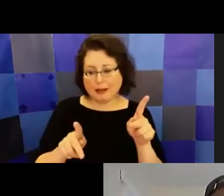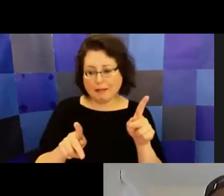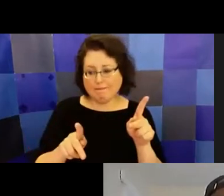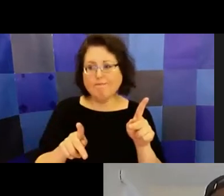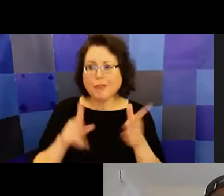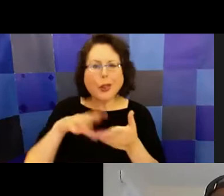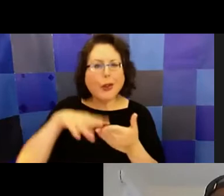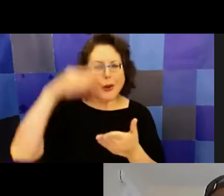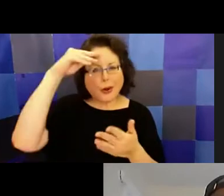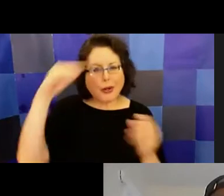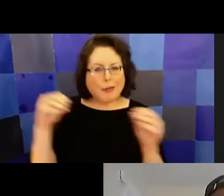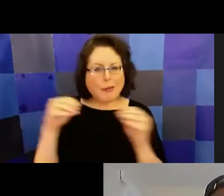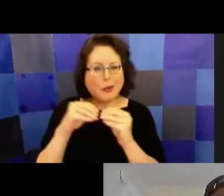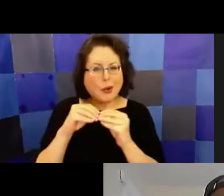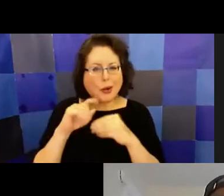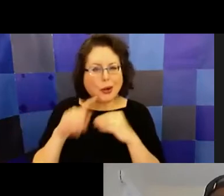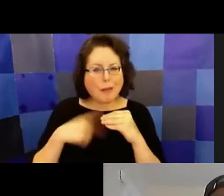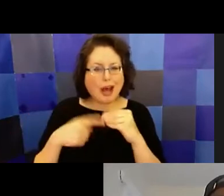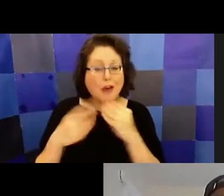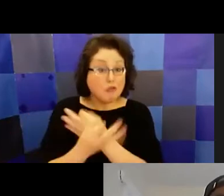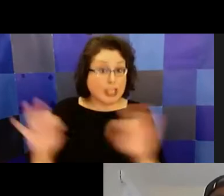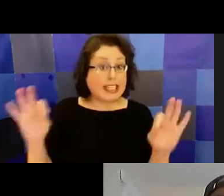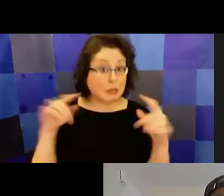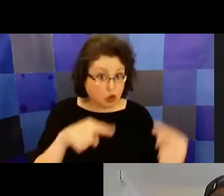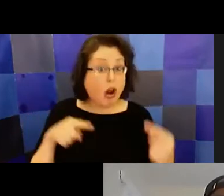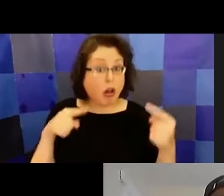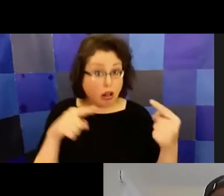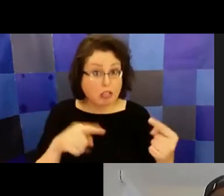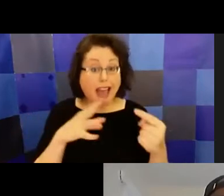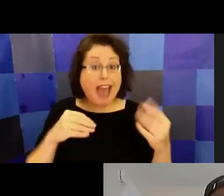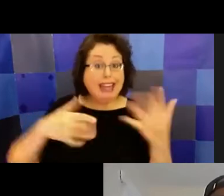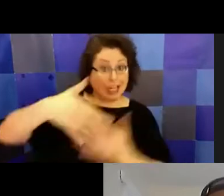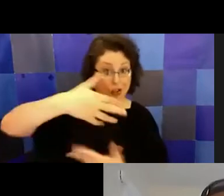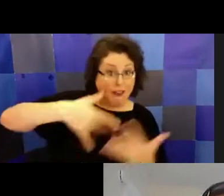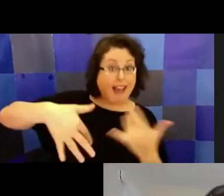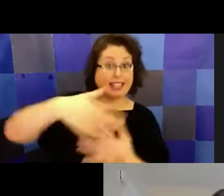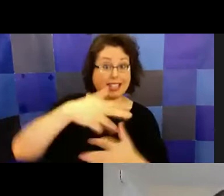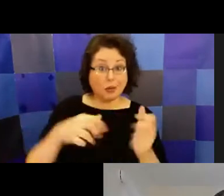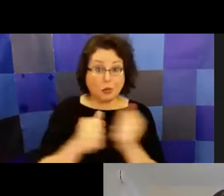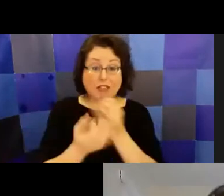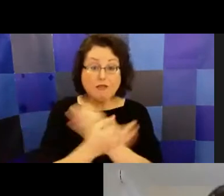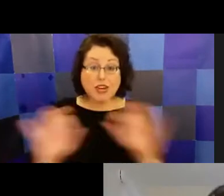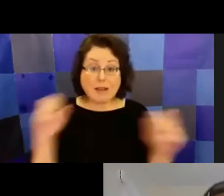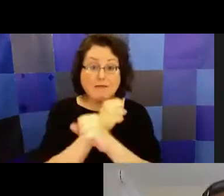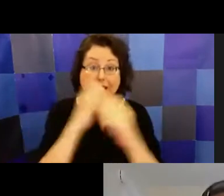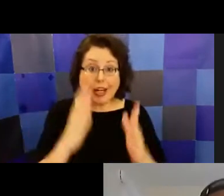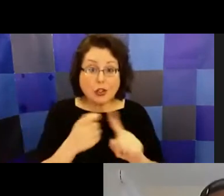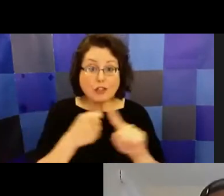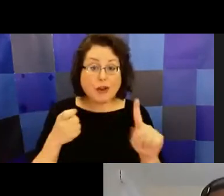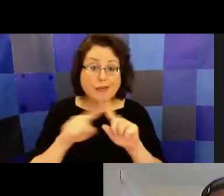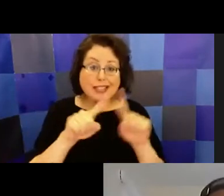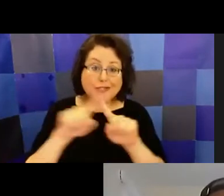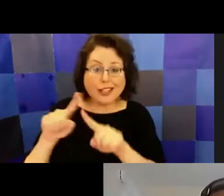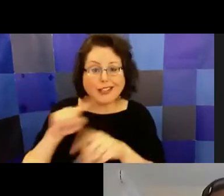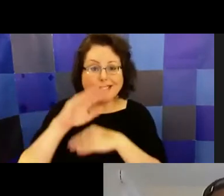learned more about freedom struggles and quite often interacted with freedom fighters from, you know, from across